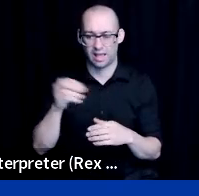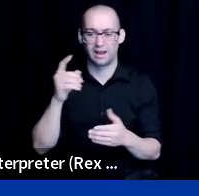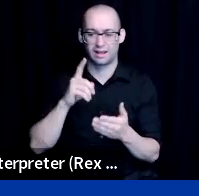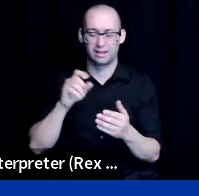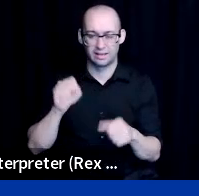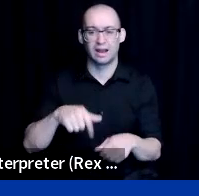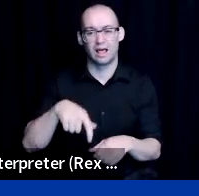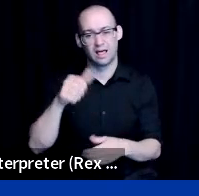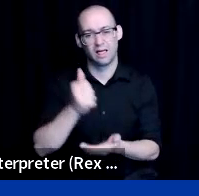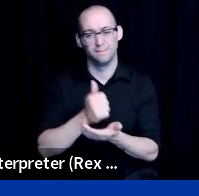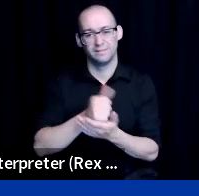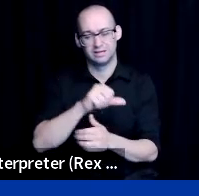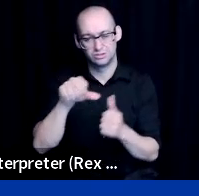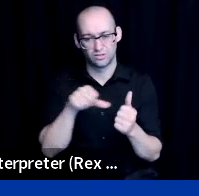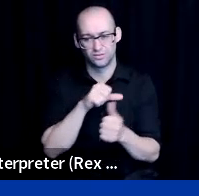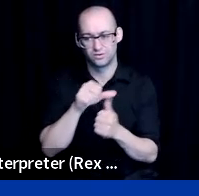other,